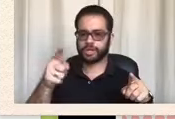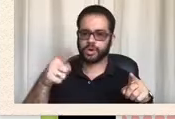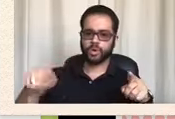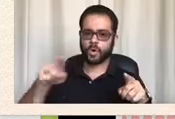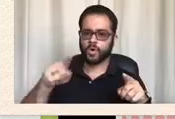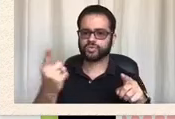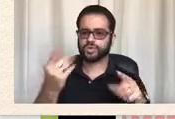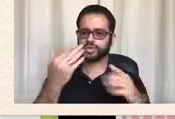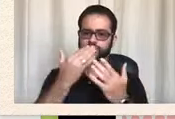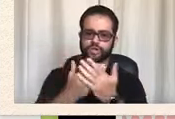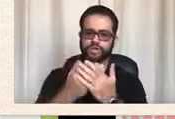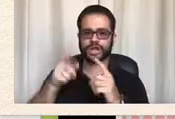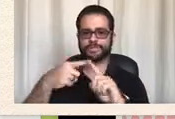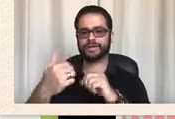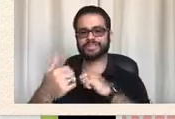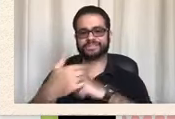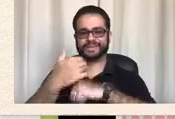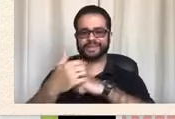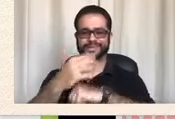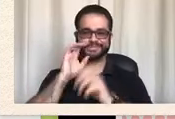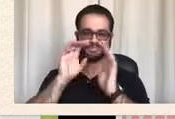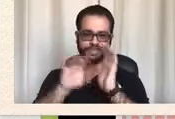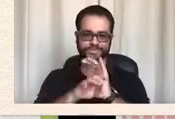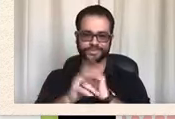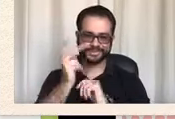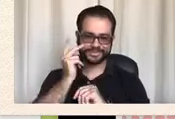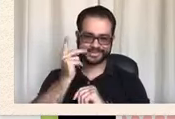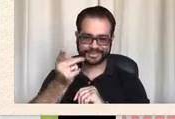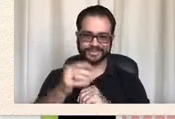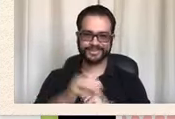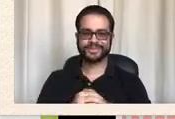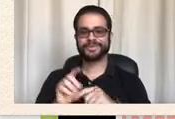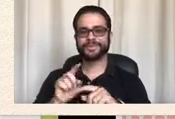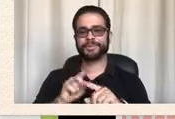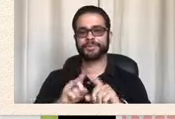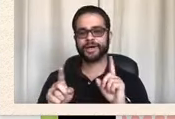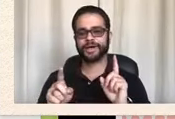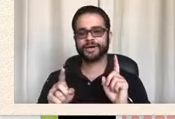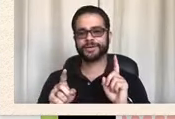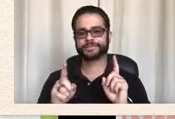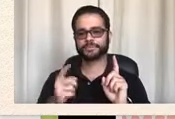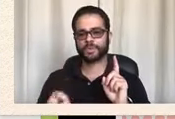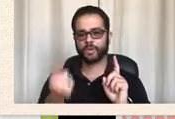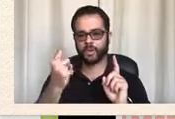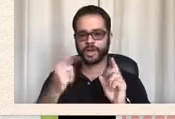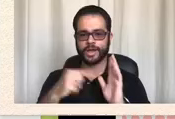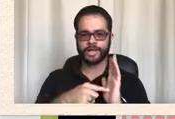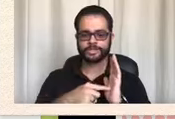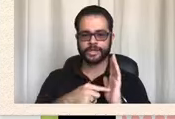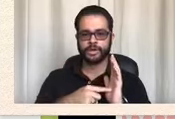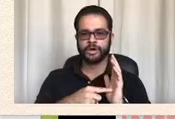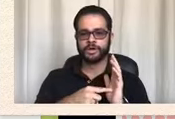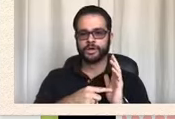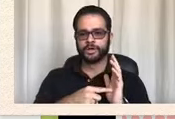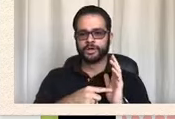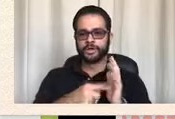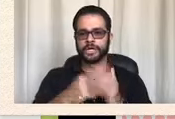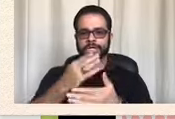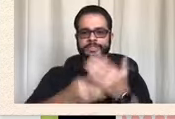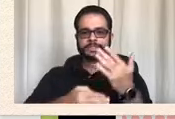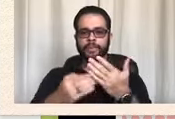us pictures, as you can see. But this is just an example of some of the things that